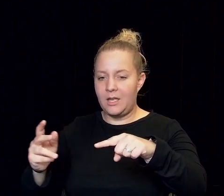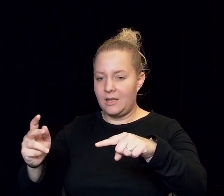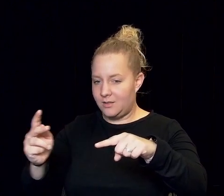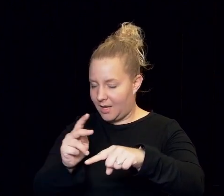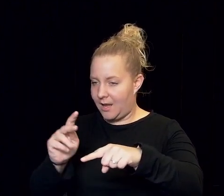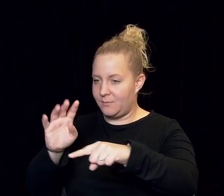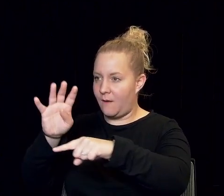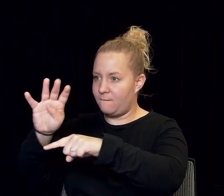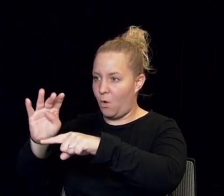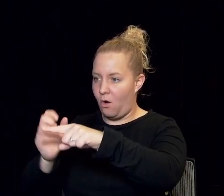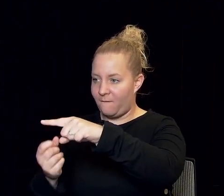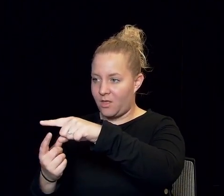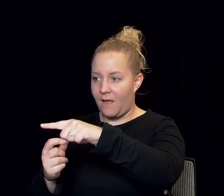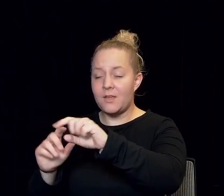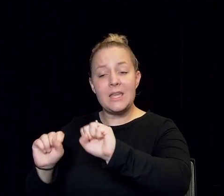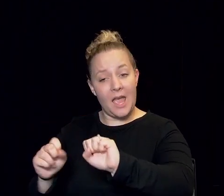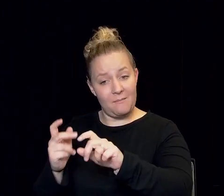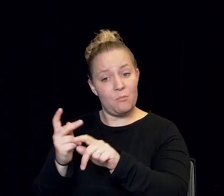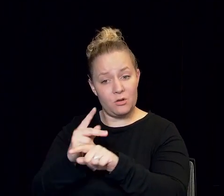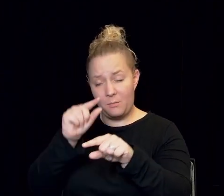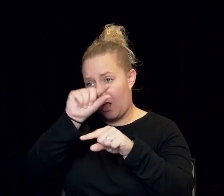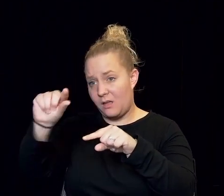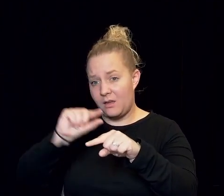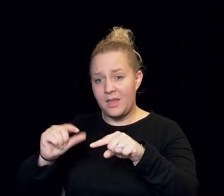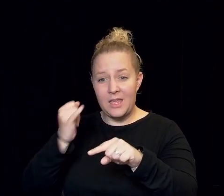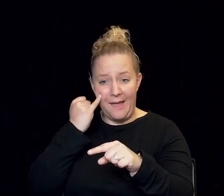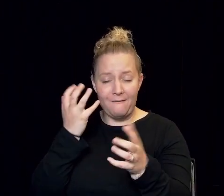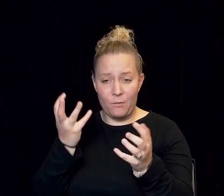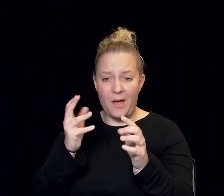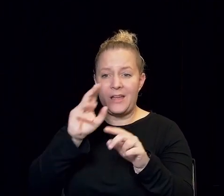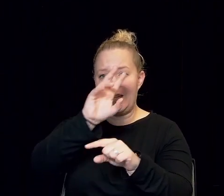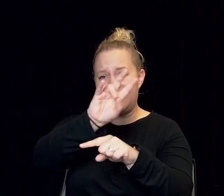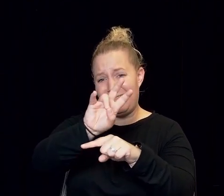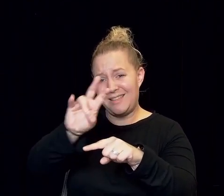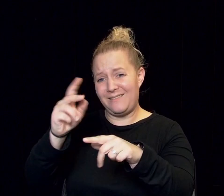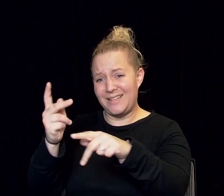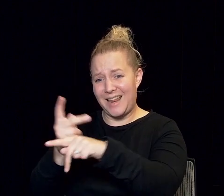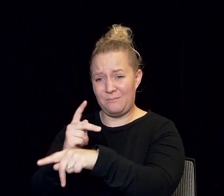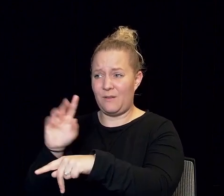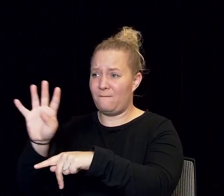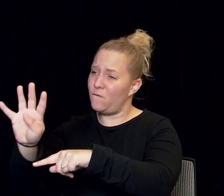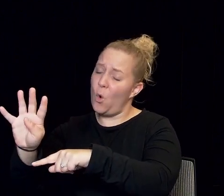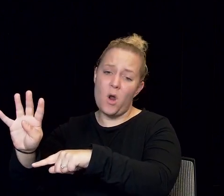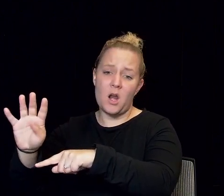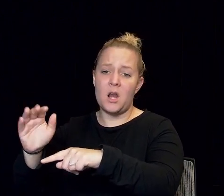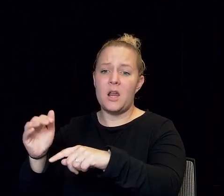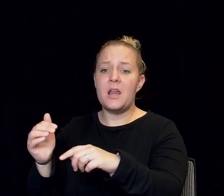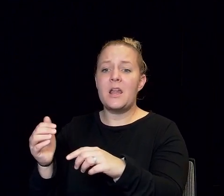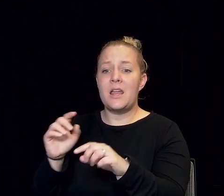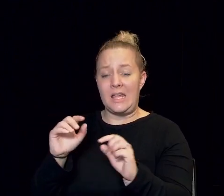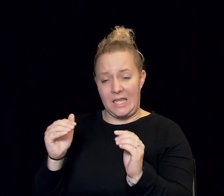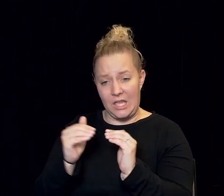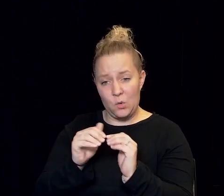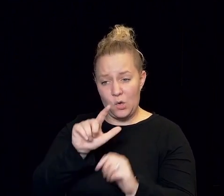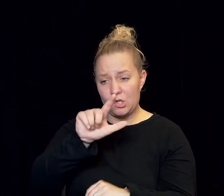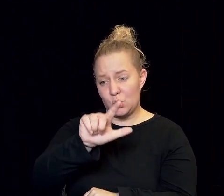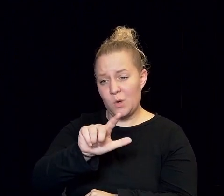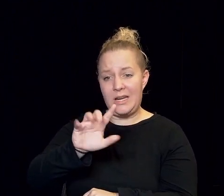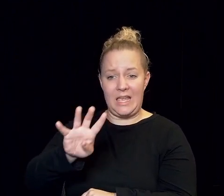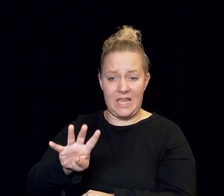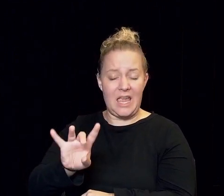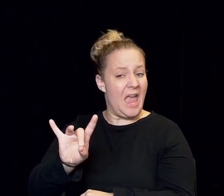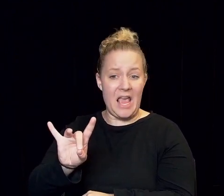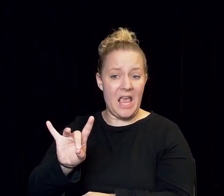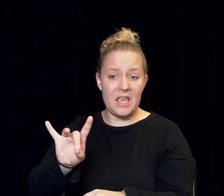straight across from there. So if I want to do 77 times 4, I get 28. 28, add 2